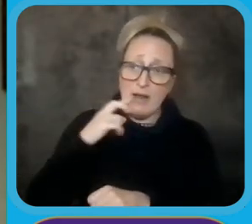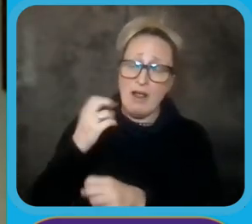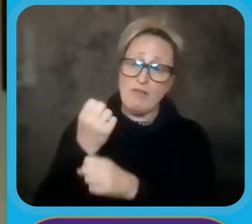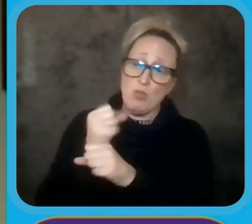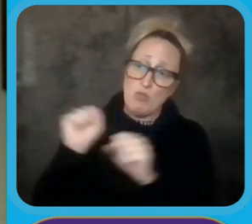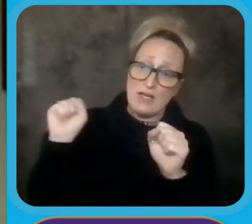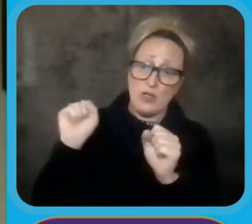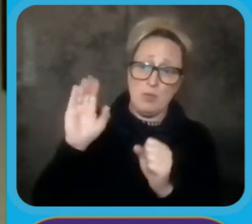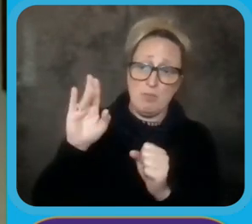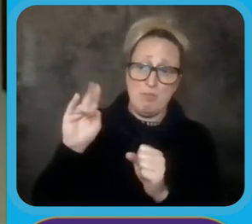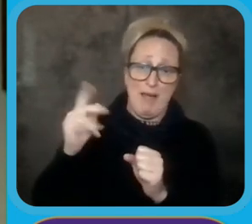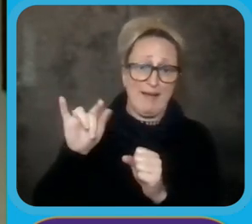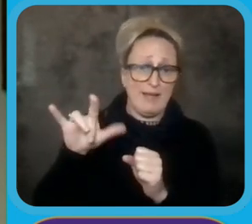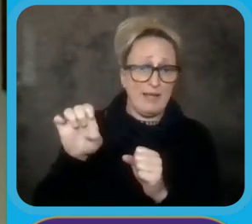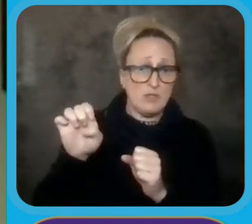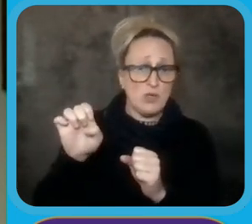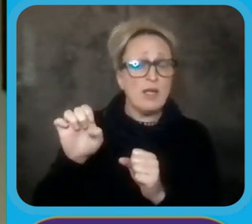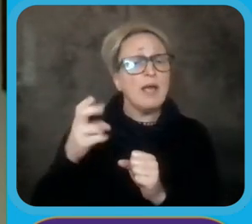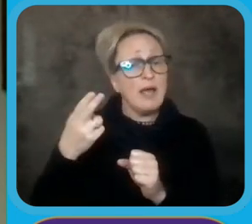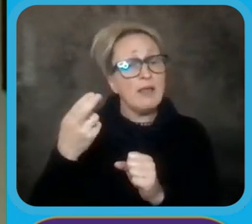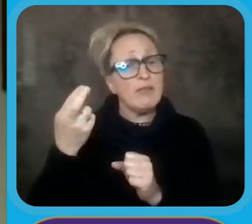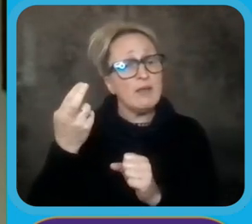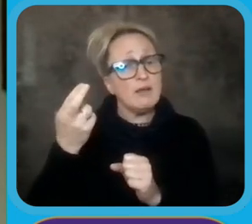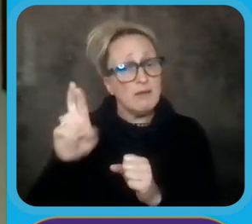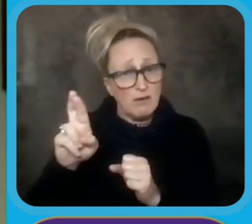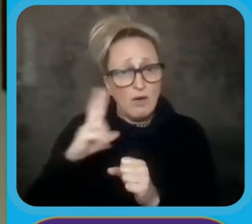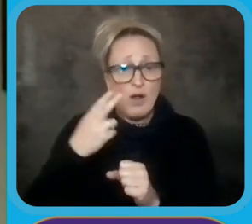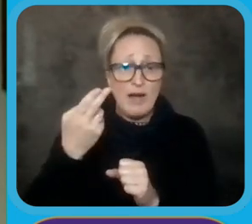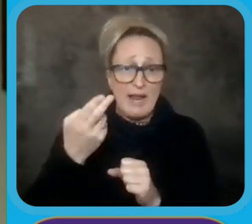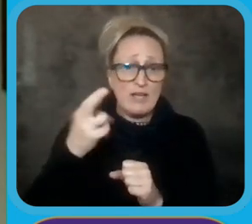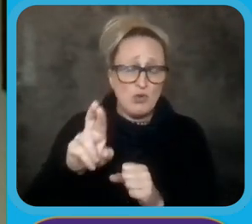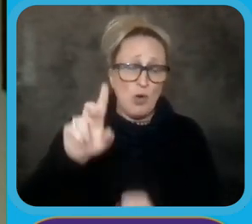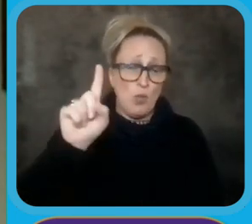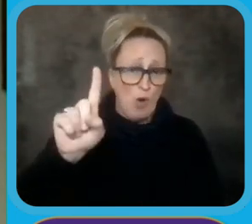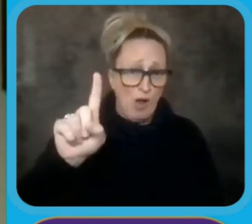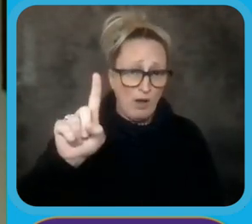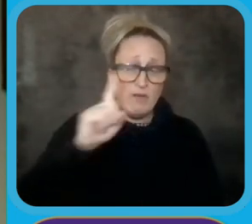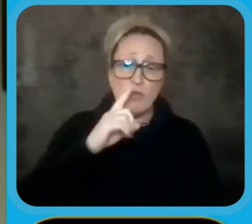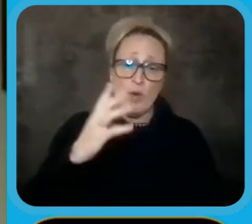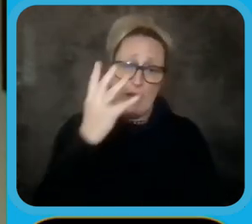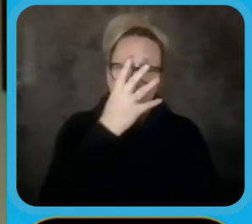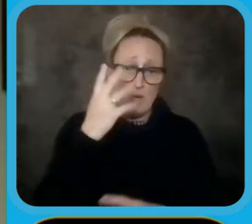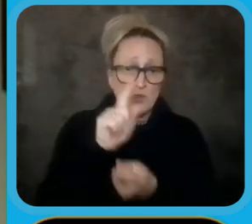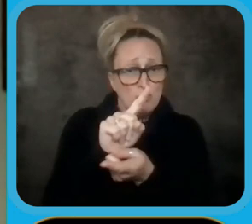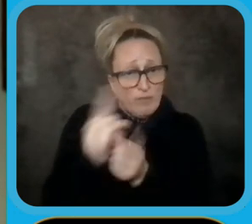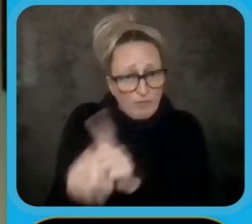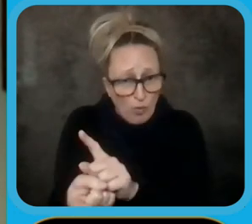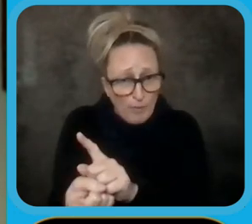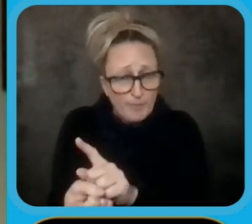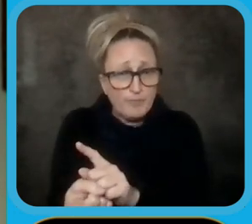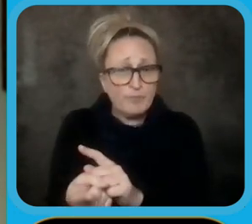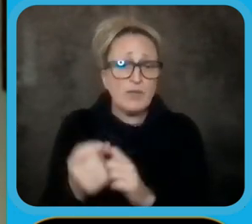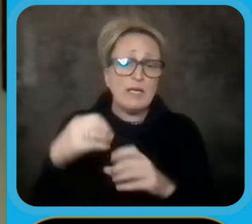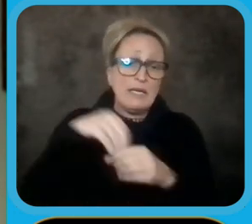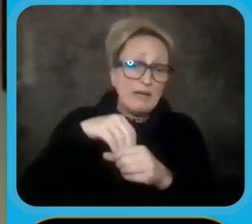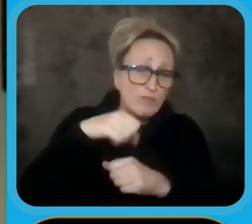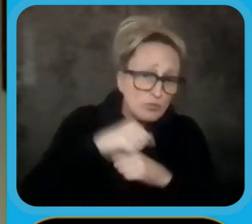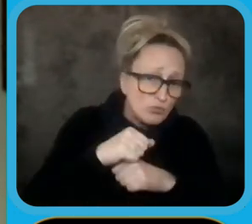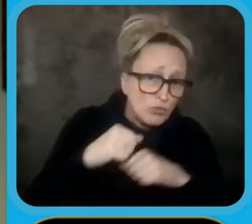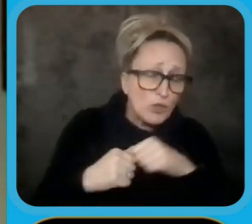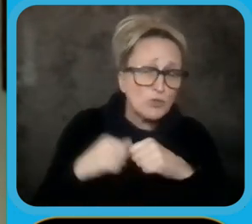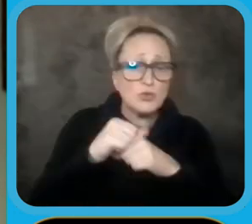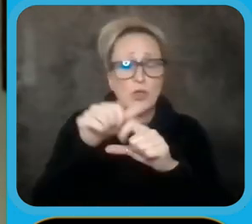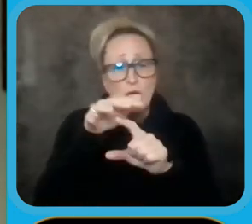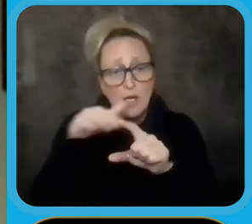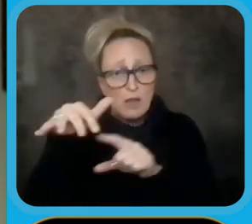package, and the House has moved quickly on H.R. 1, on immigration reform, infrastructure, climate,